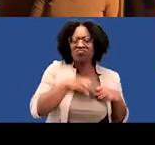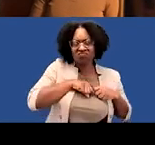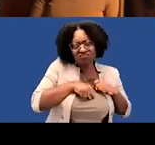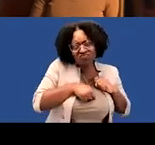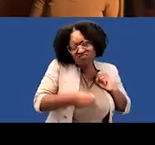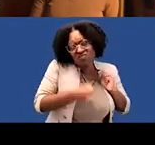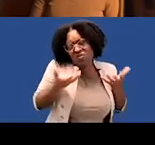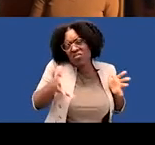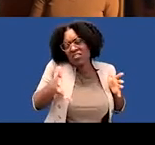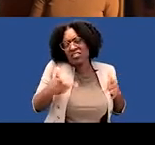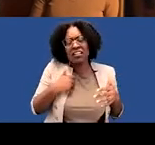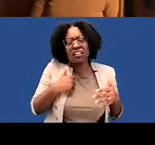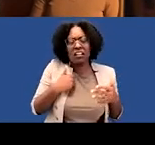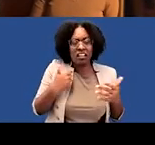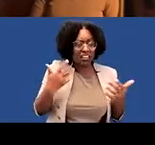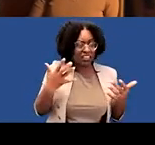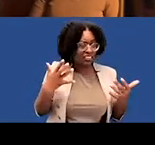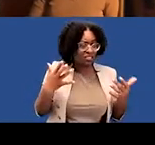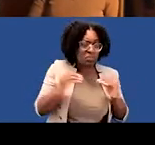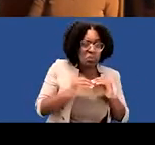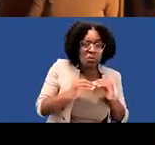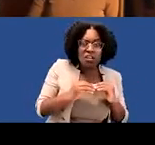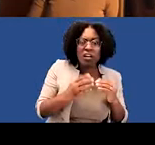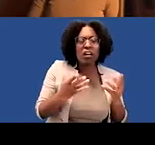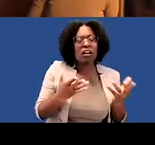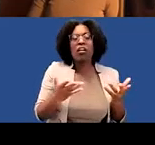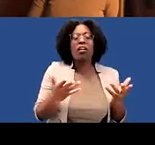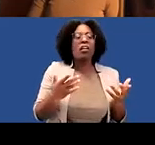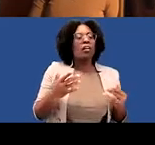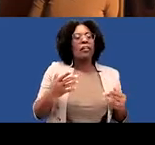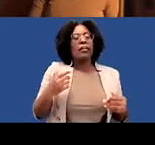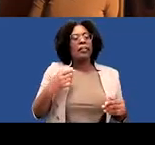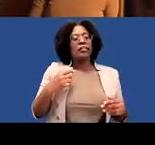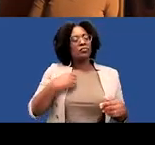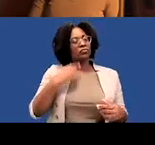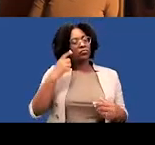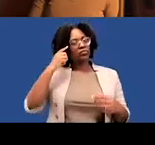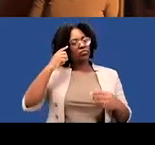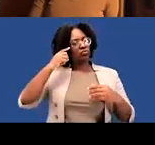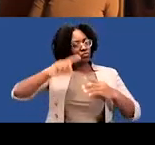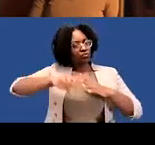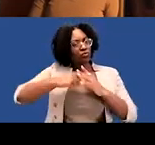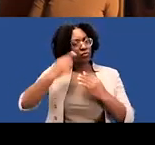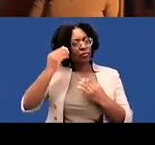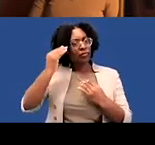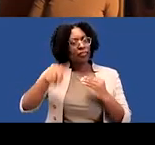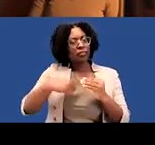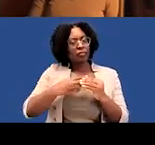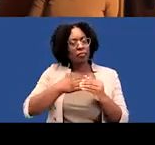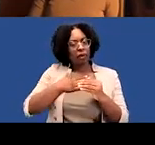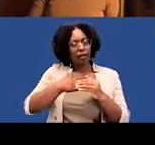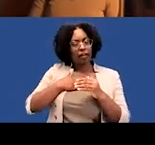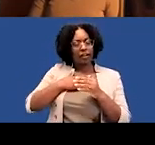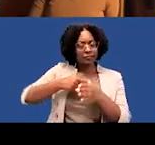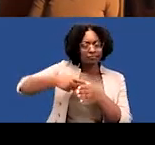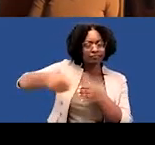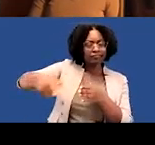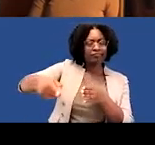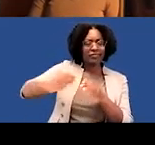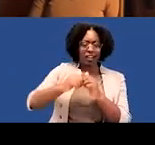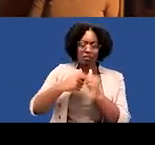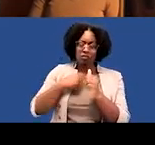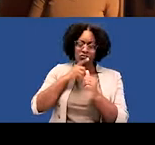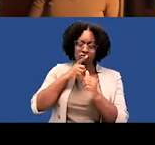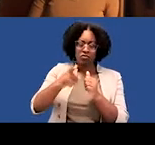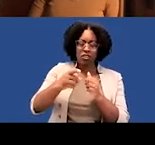about my practice more broadly, which I am interested in investigating kind of green spaces, but